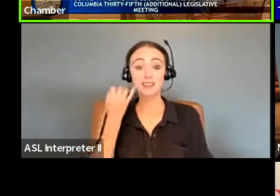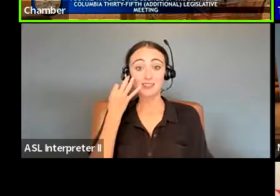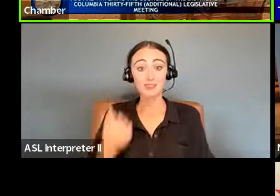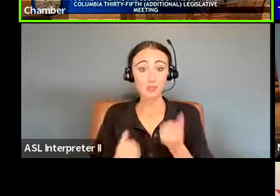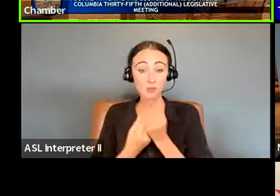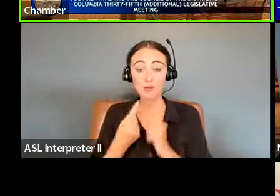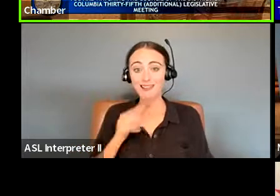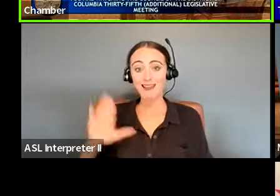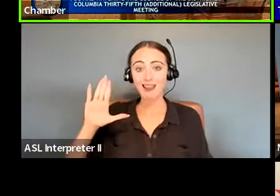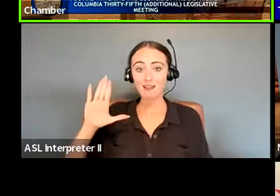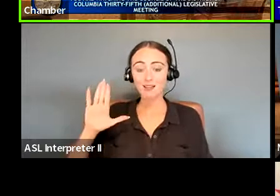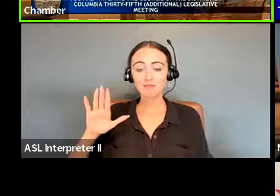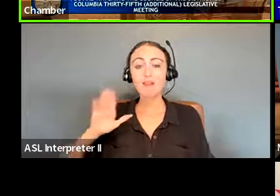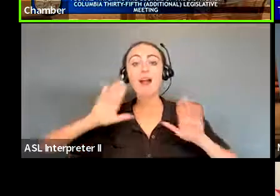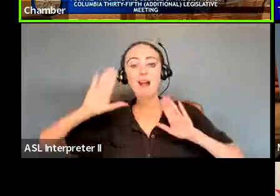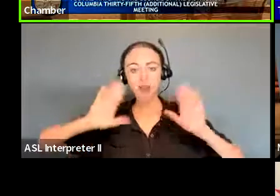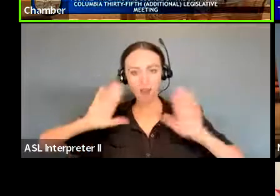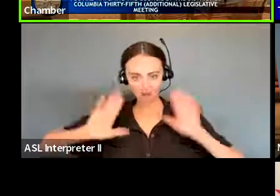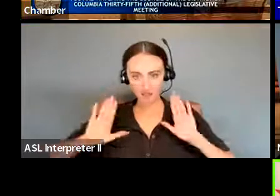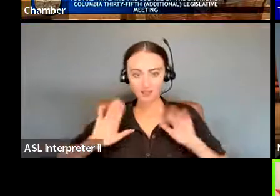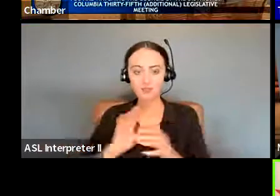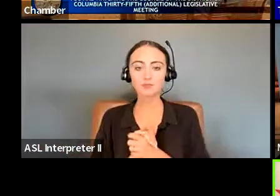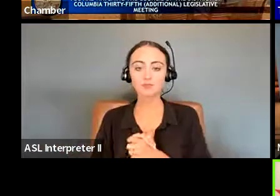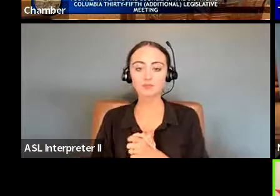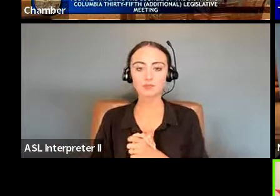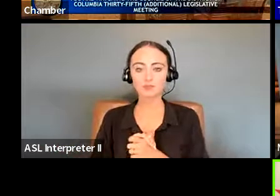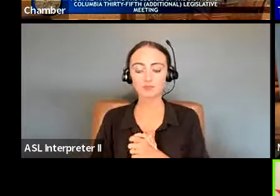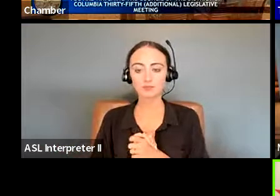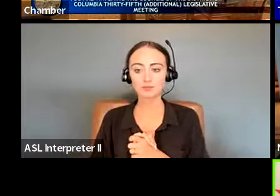favor of the bill say aye. Aye. Aye.